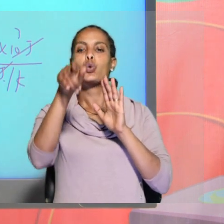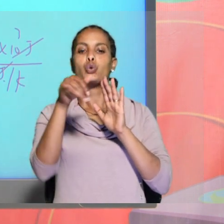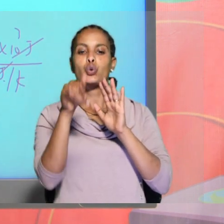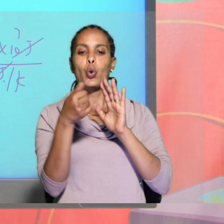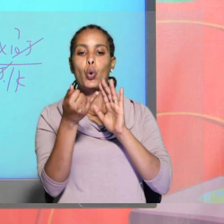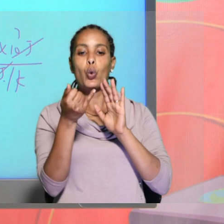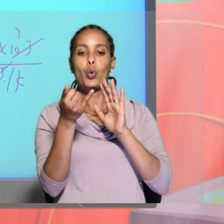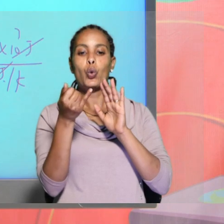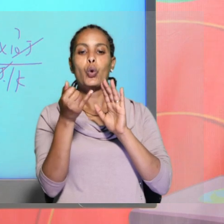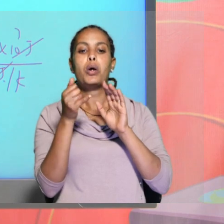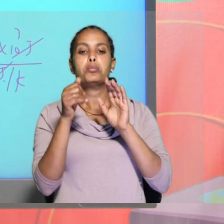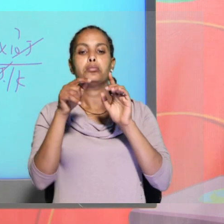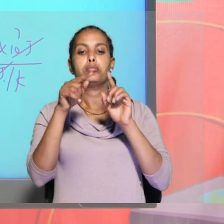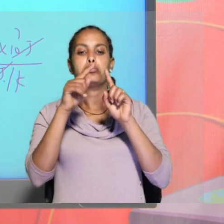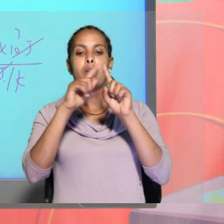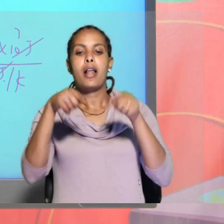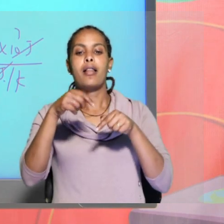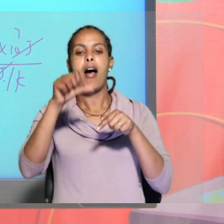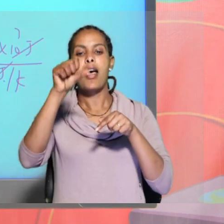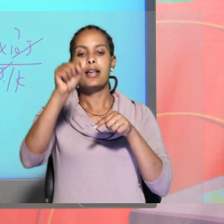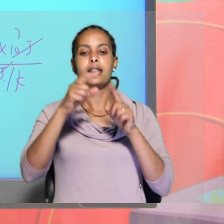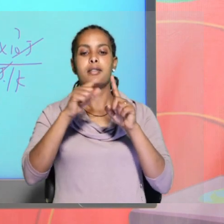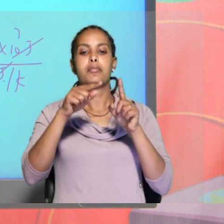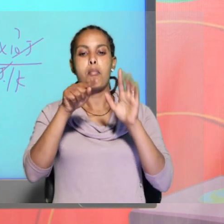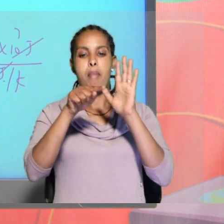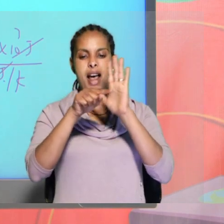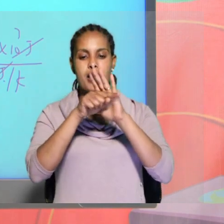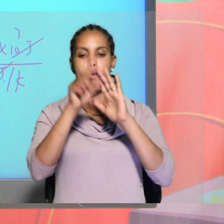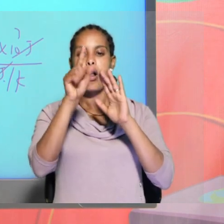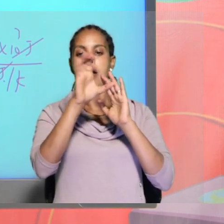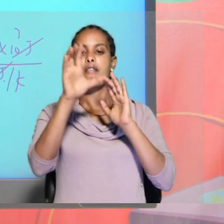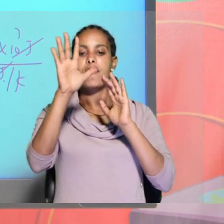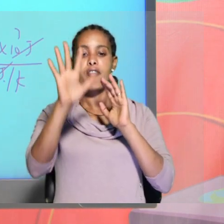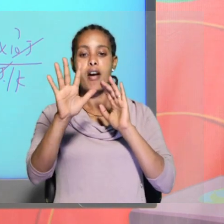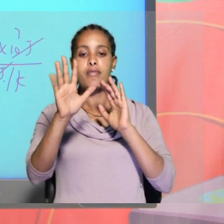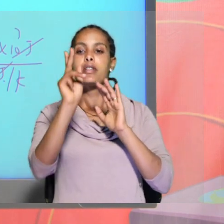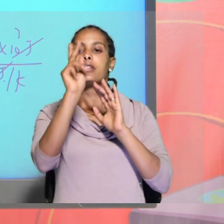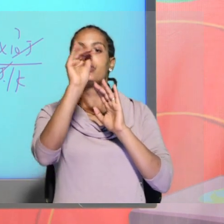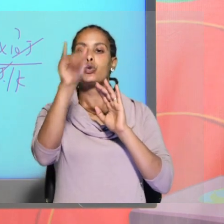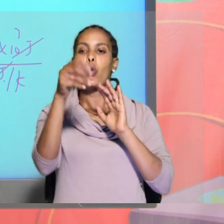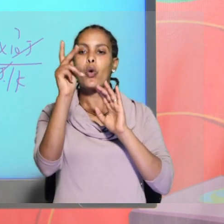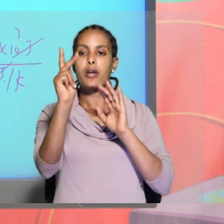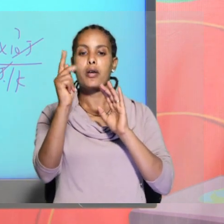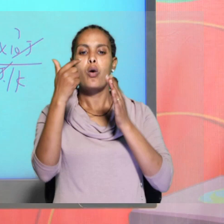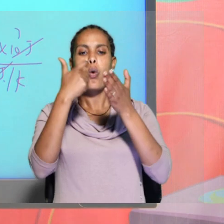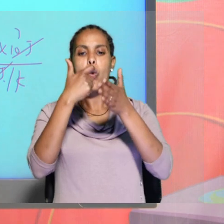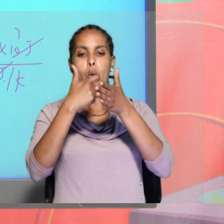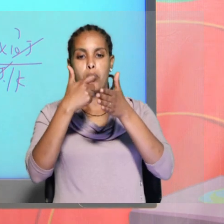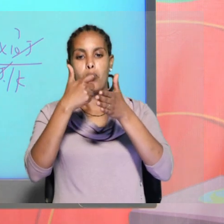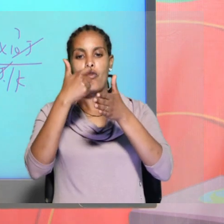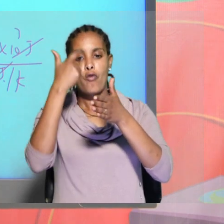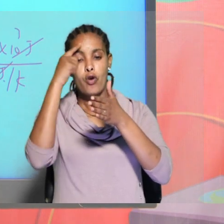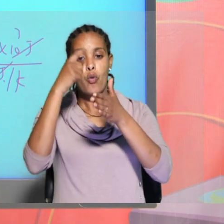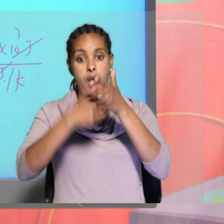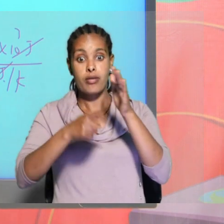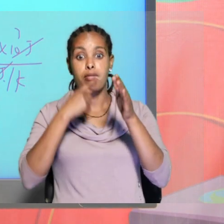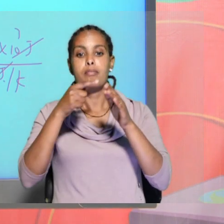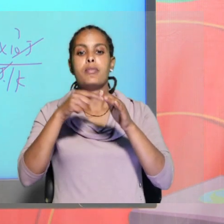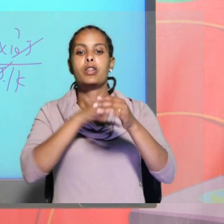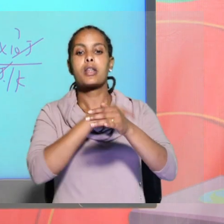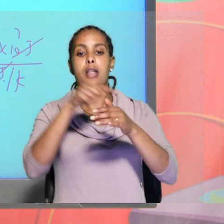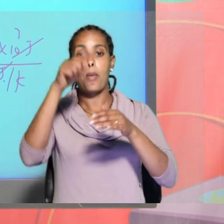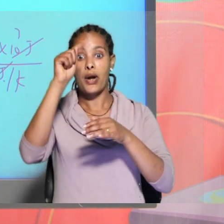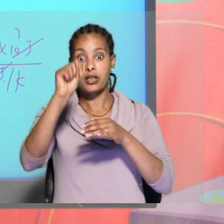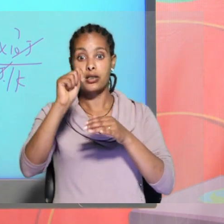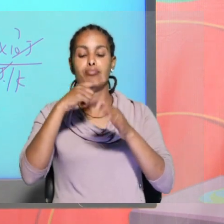is minus 105 joule per Kelvin. For what temperature this reaction would be spontaneous?